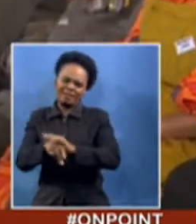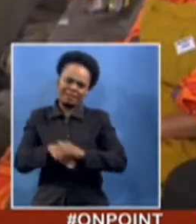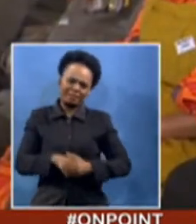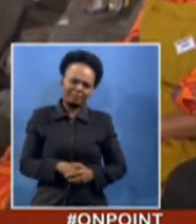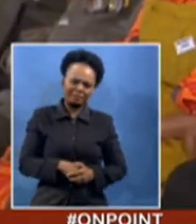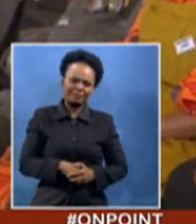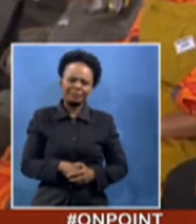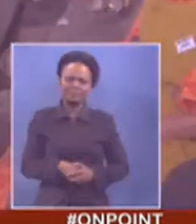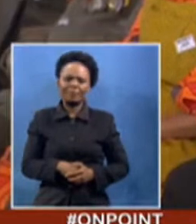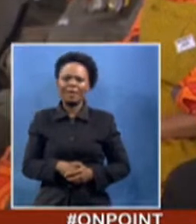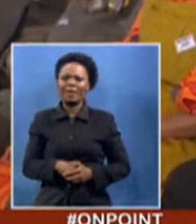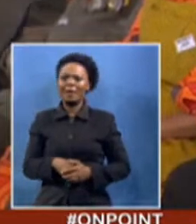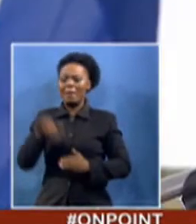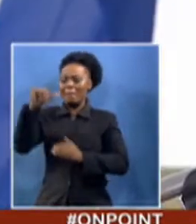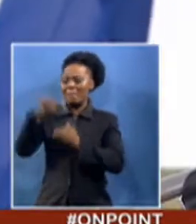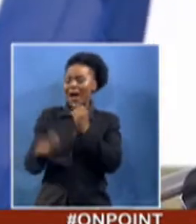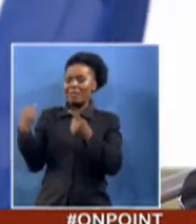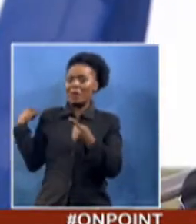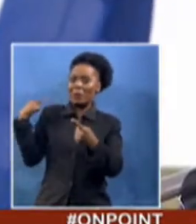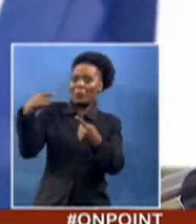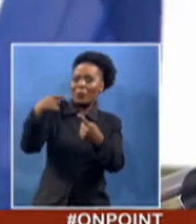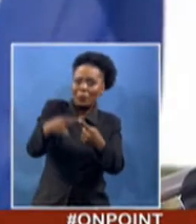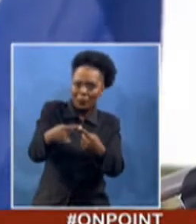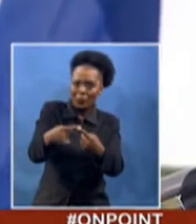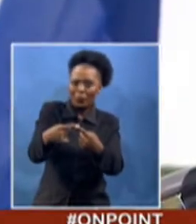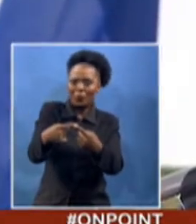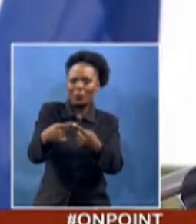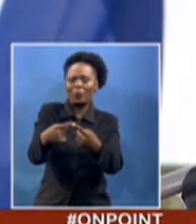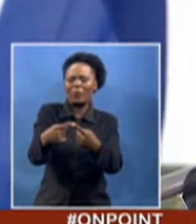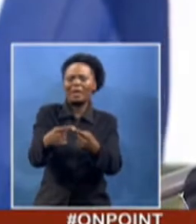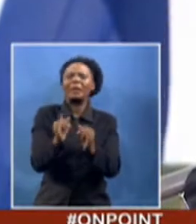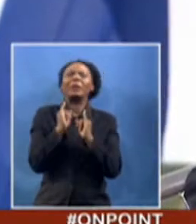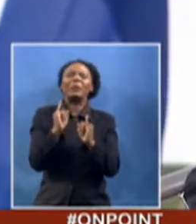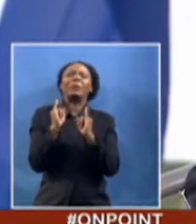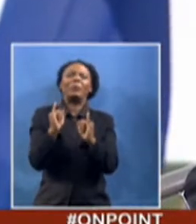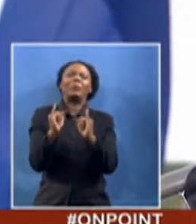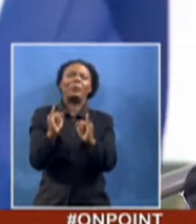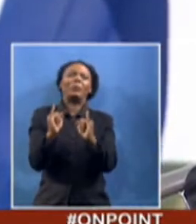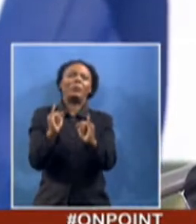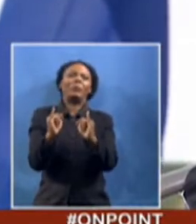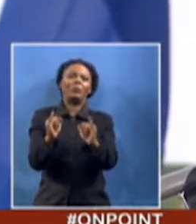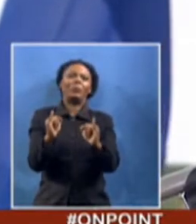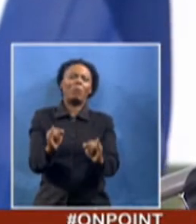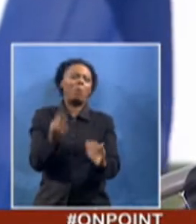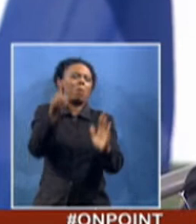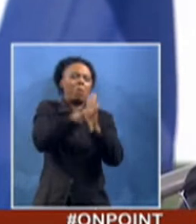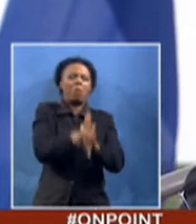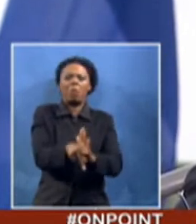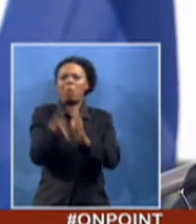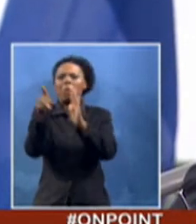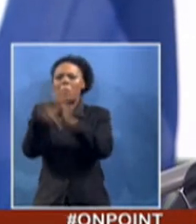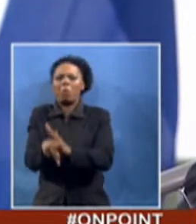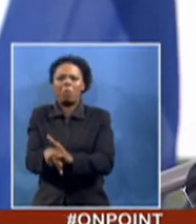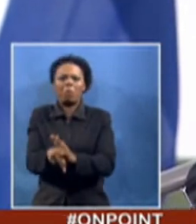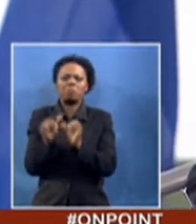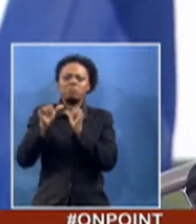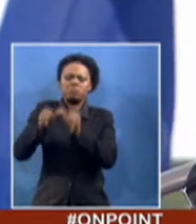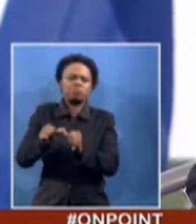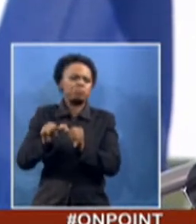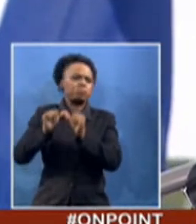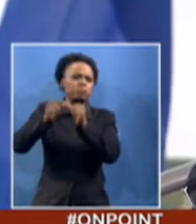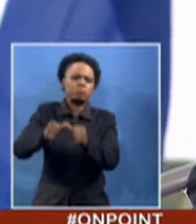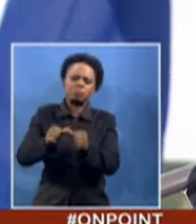Over the past few months, there have been a series of terrible crimes that have been committed